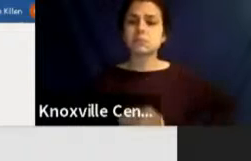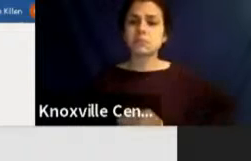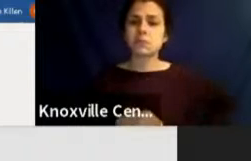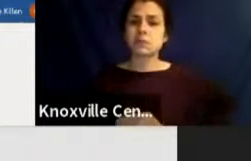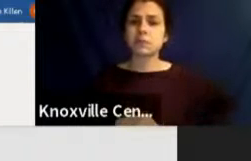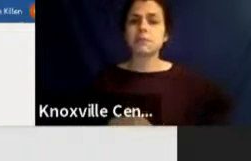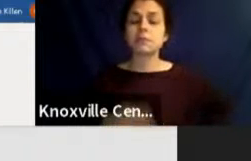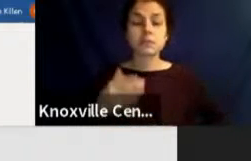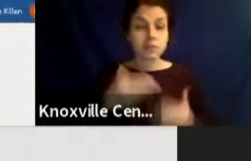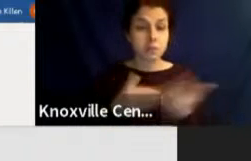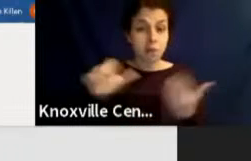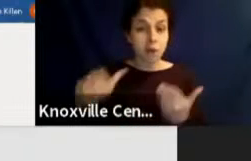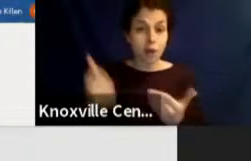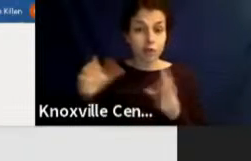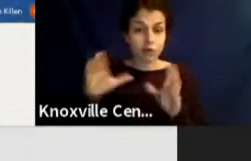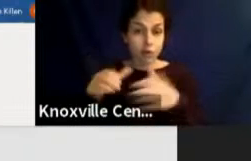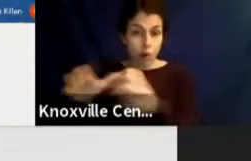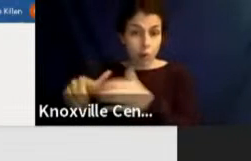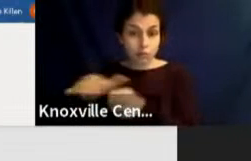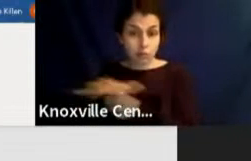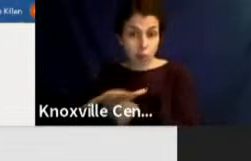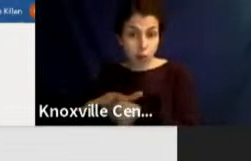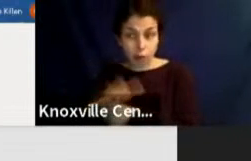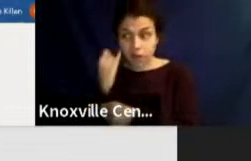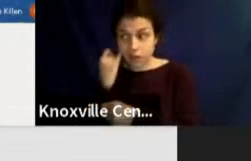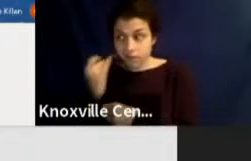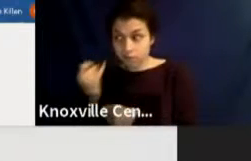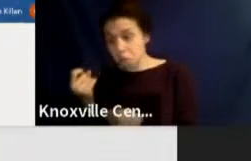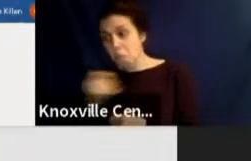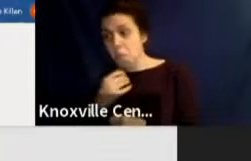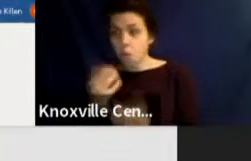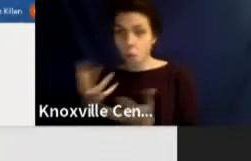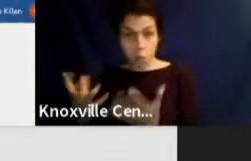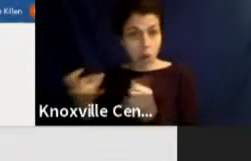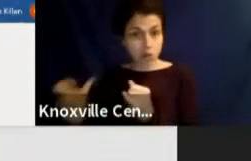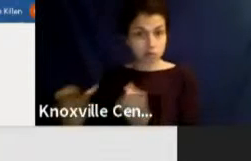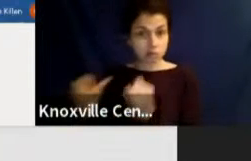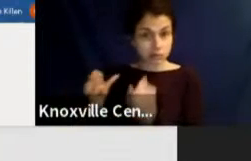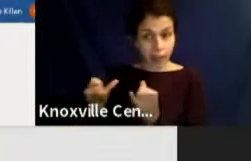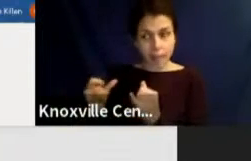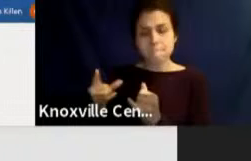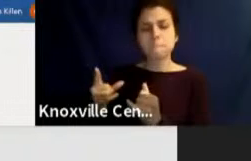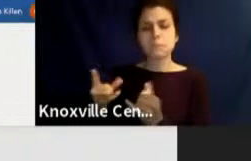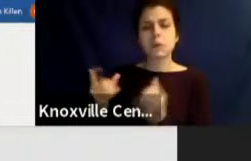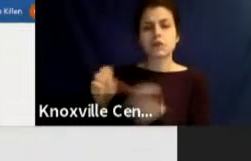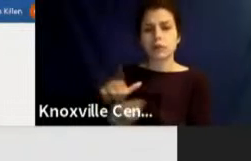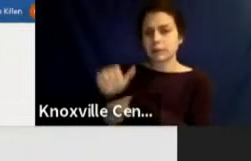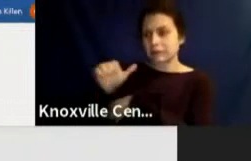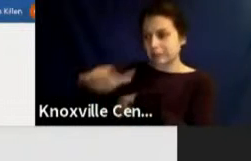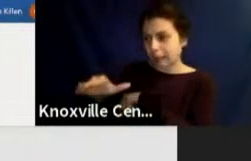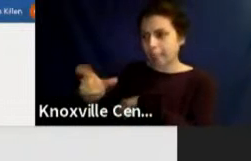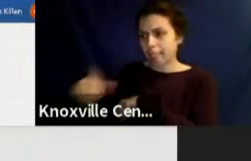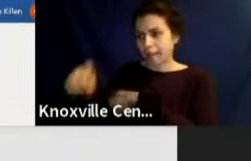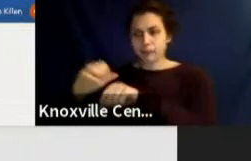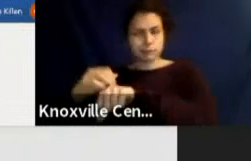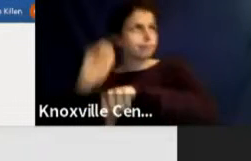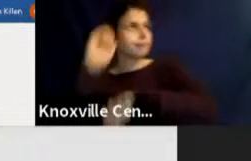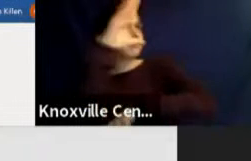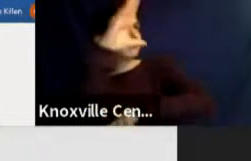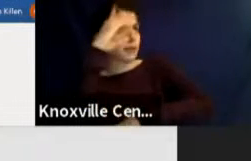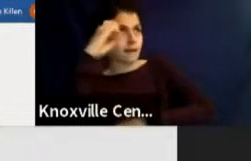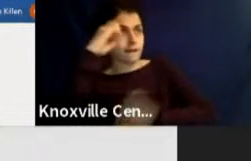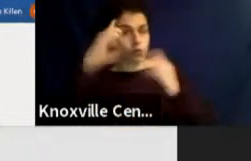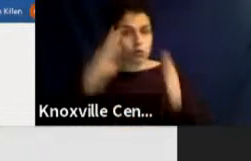groups locally if they wish to consider doing something the same. I think it would be best to hear from others in this county and